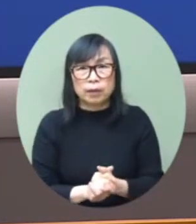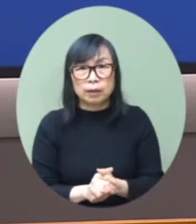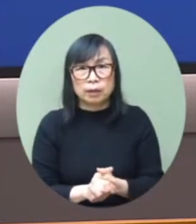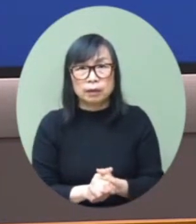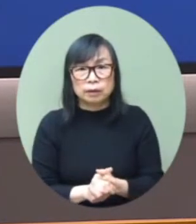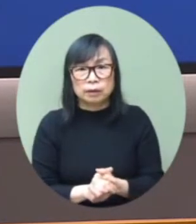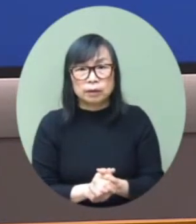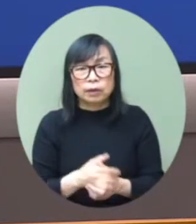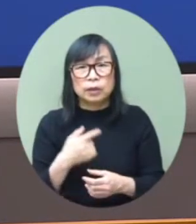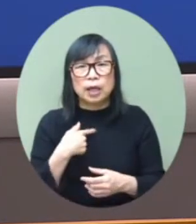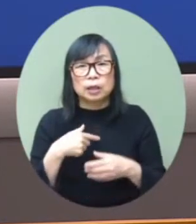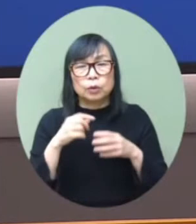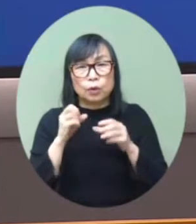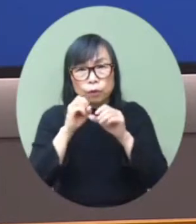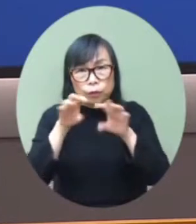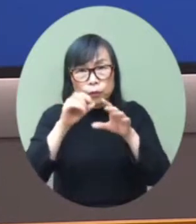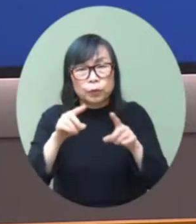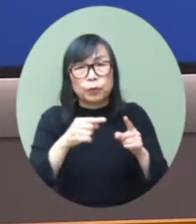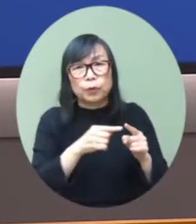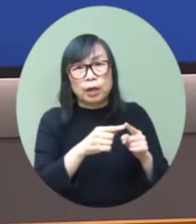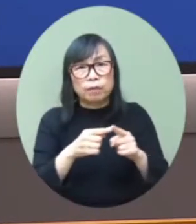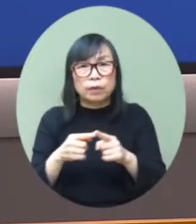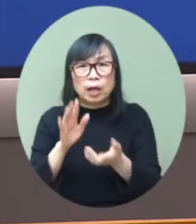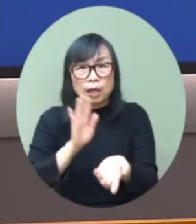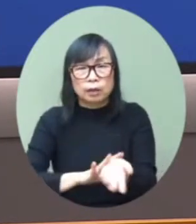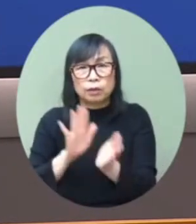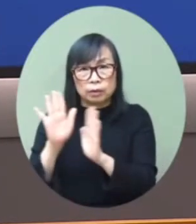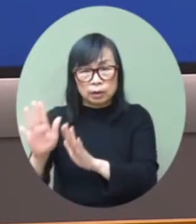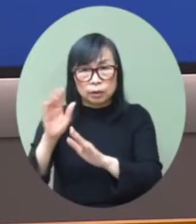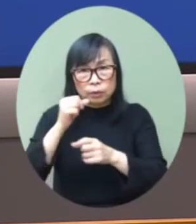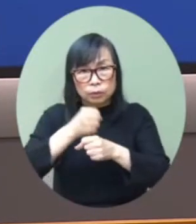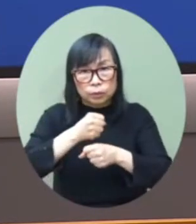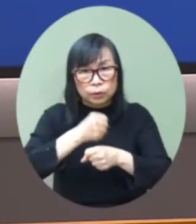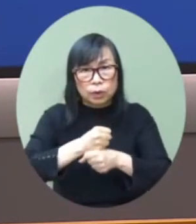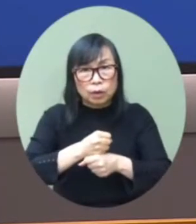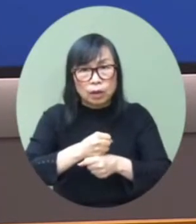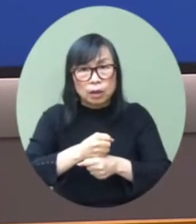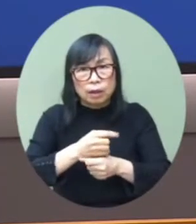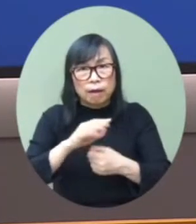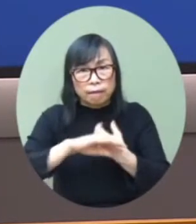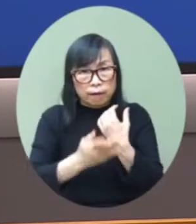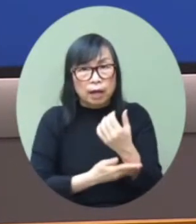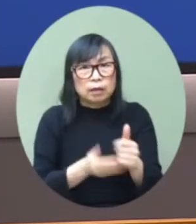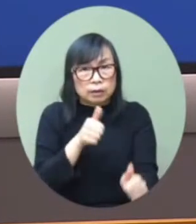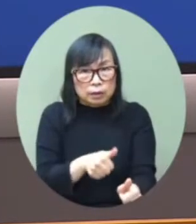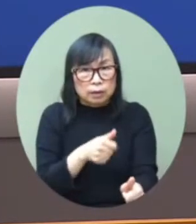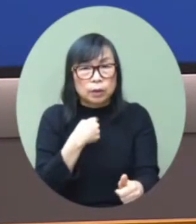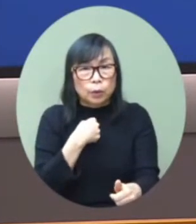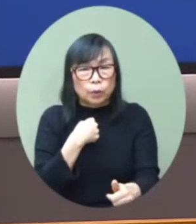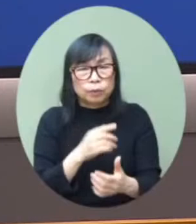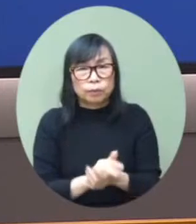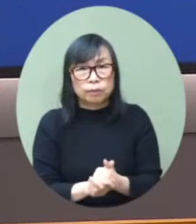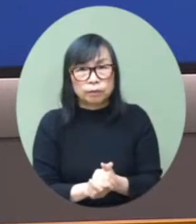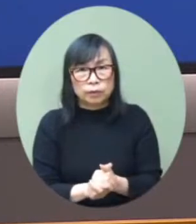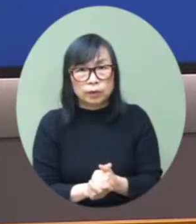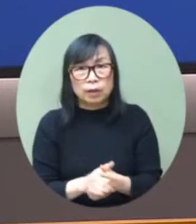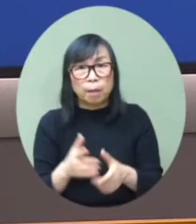of $10,000. Therefore, I appeal to the public that they should obey the